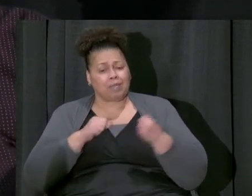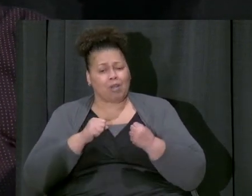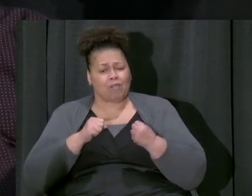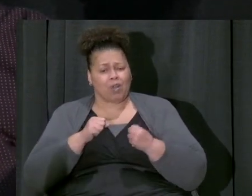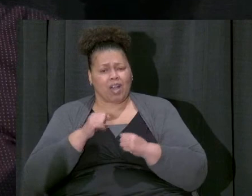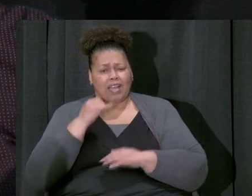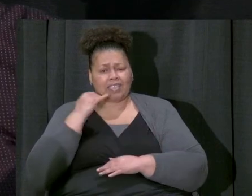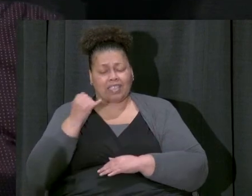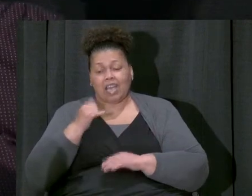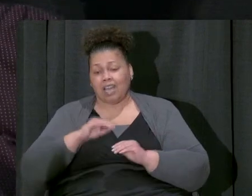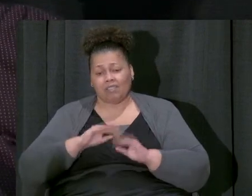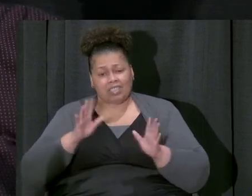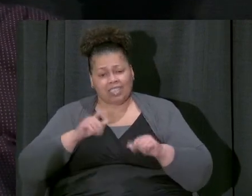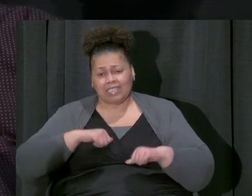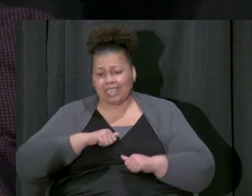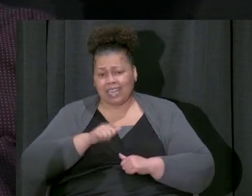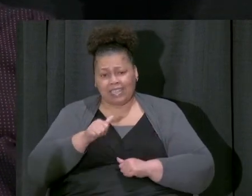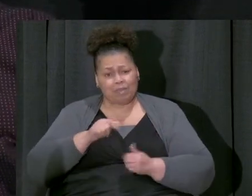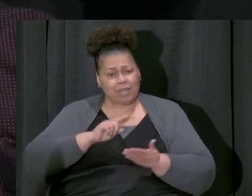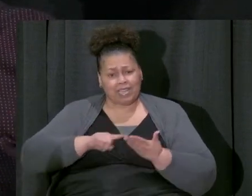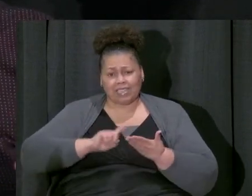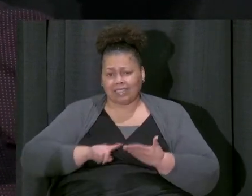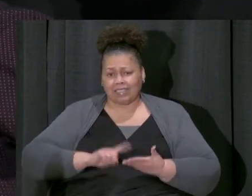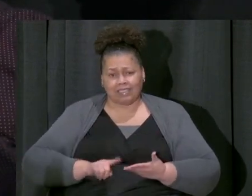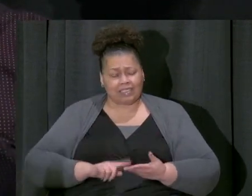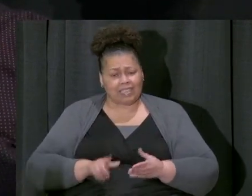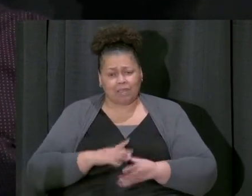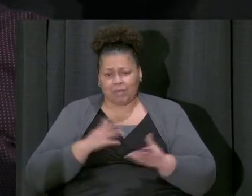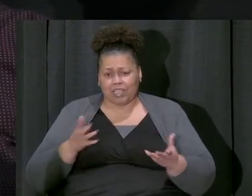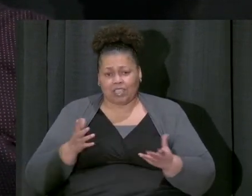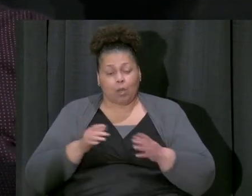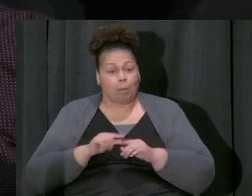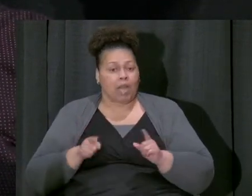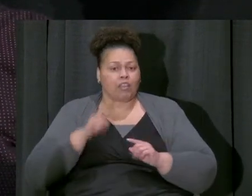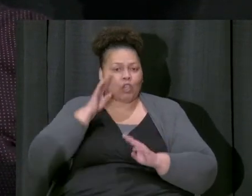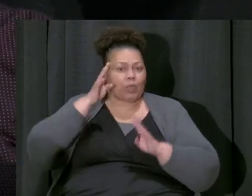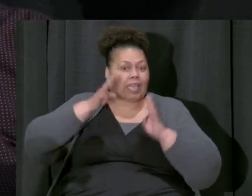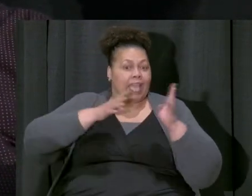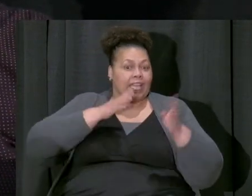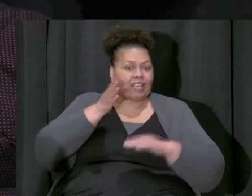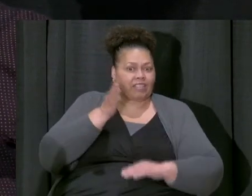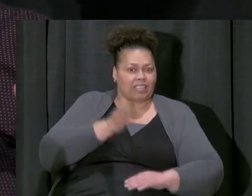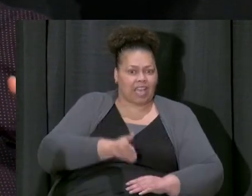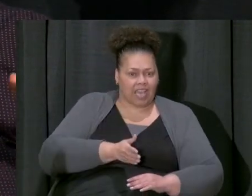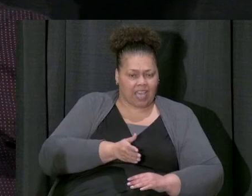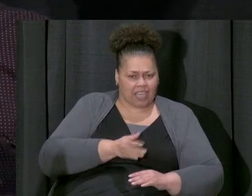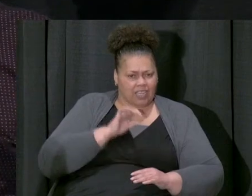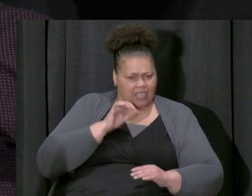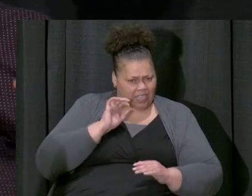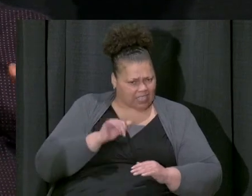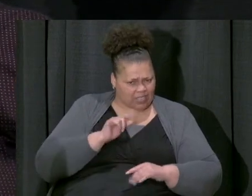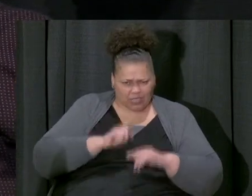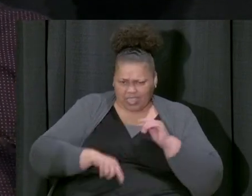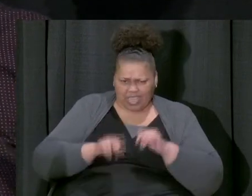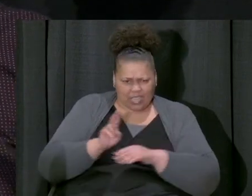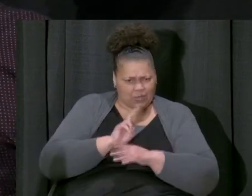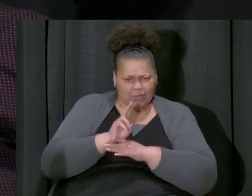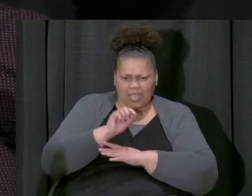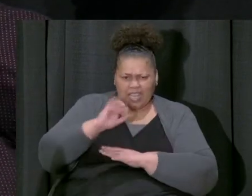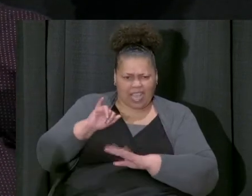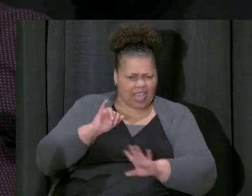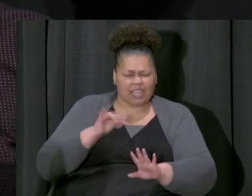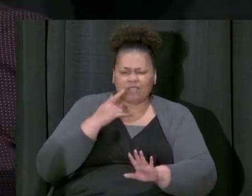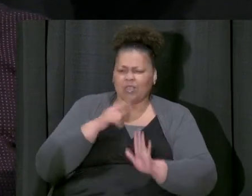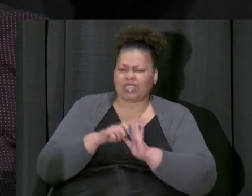much yet. But I think we can also leverage it on the creator side, because we can't use AI. You know, I think we see this problem